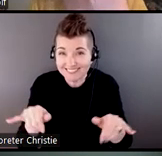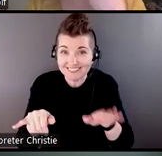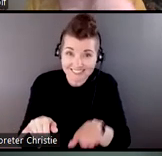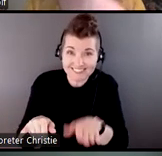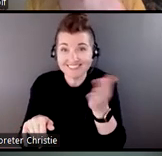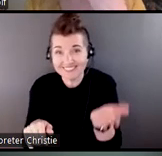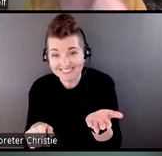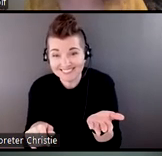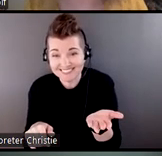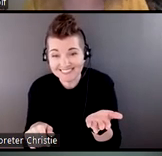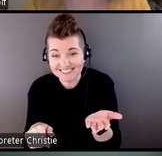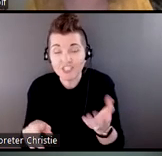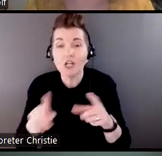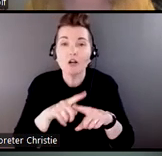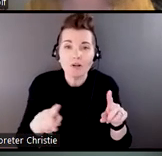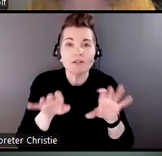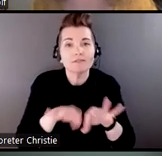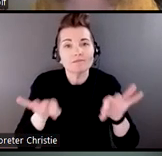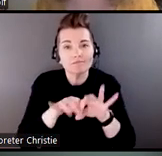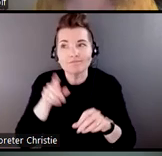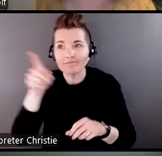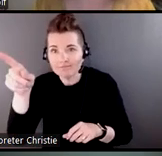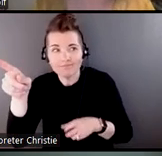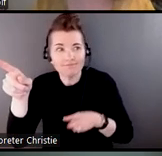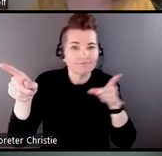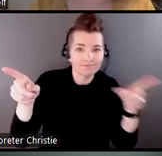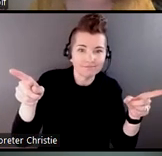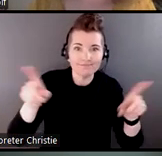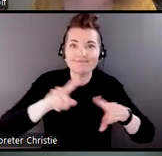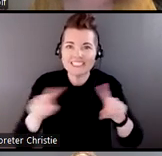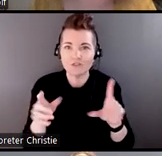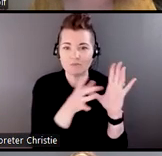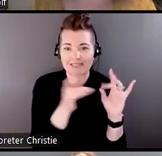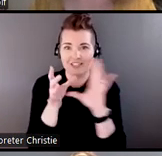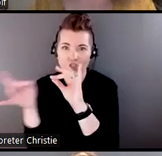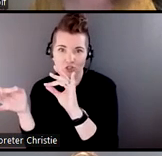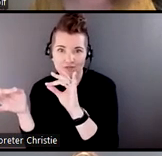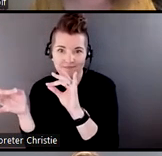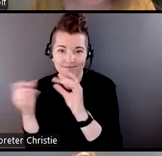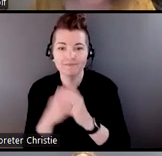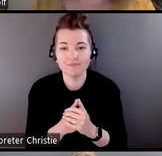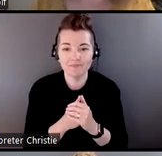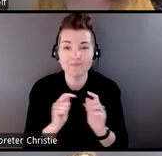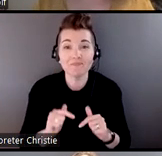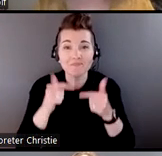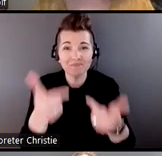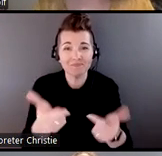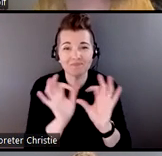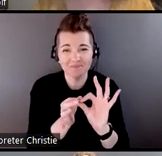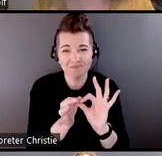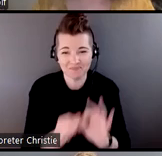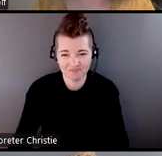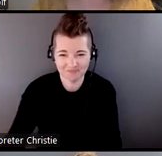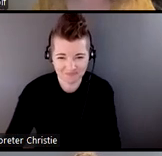segmenting based on which target audience you are trying to reach with that. And then branding.